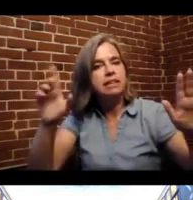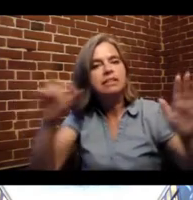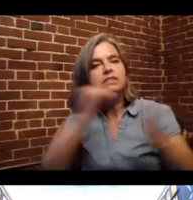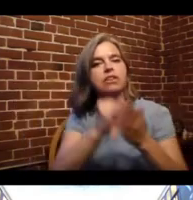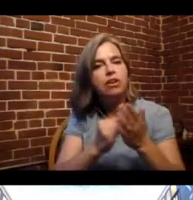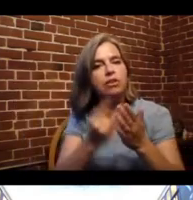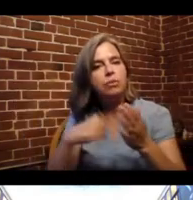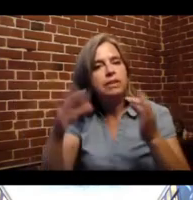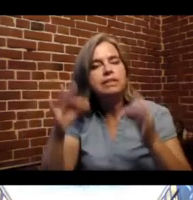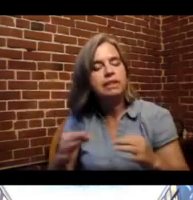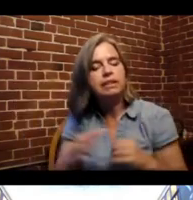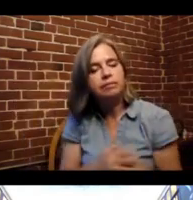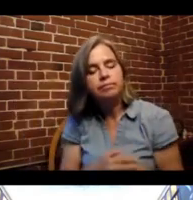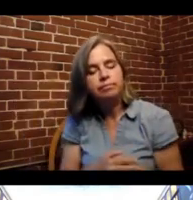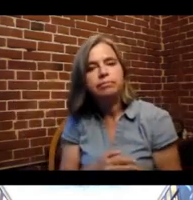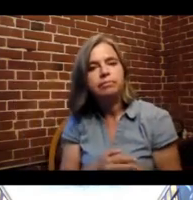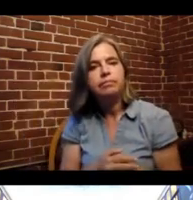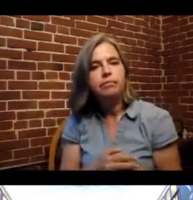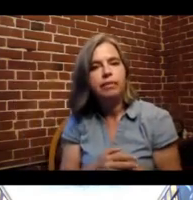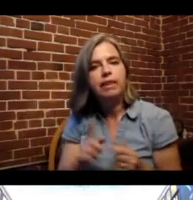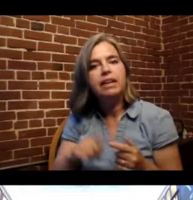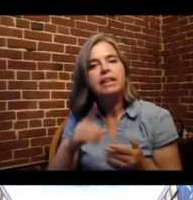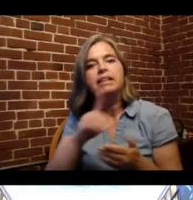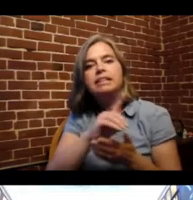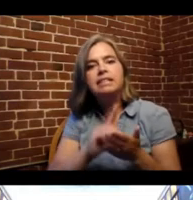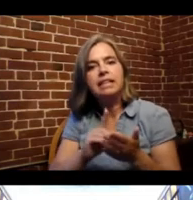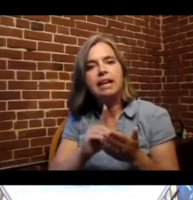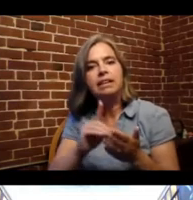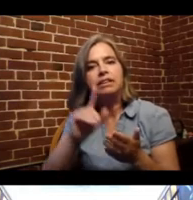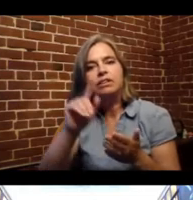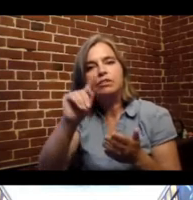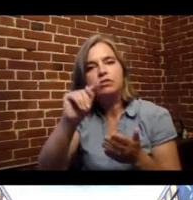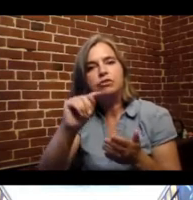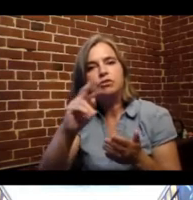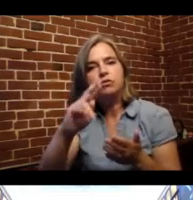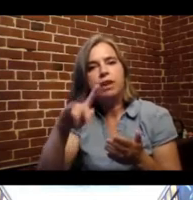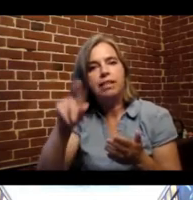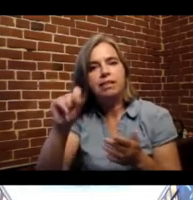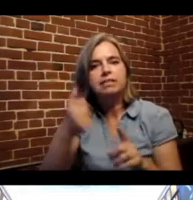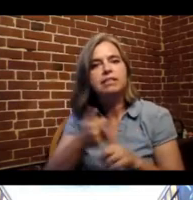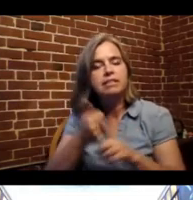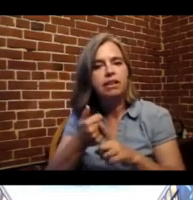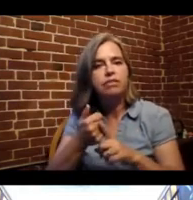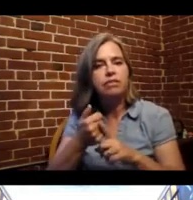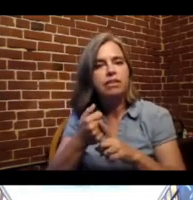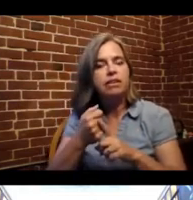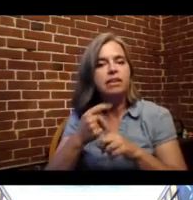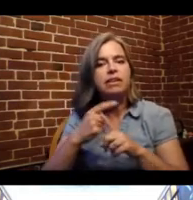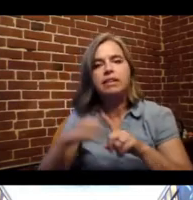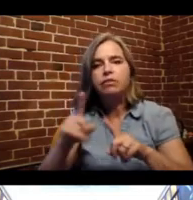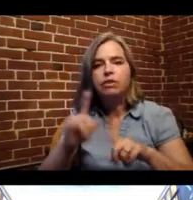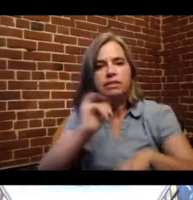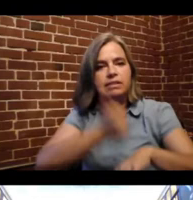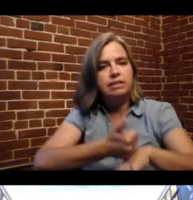And then we went about designing the trellis, which also took many, many different forms. But both of us, I think, were pleased with,